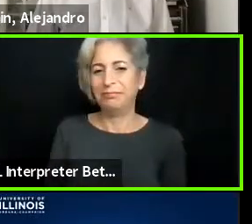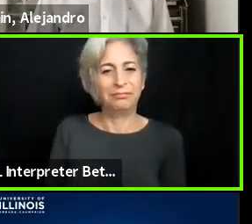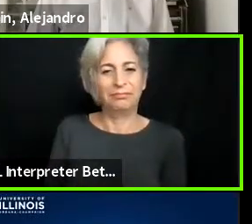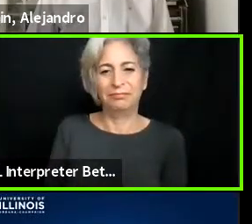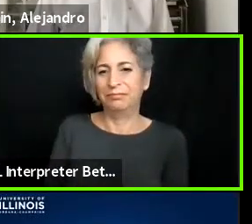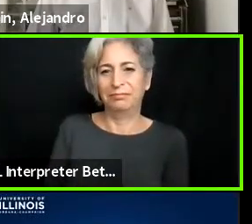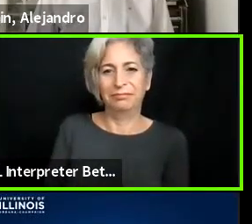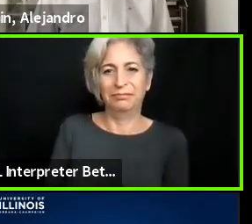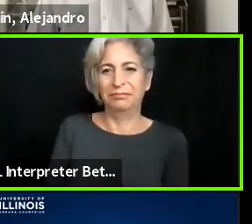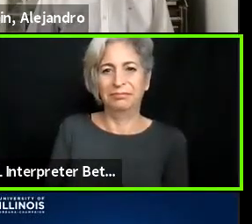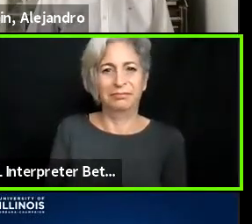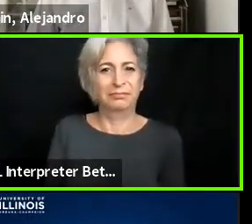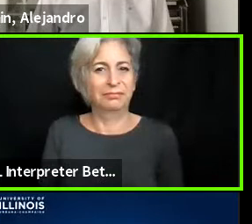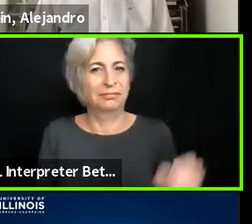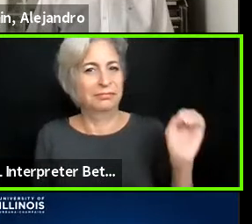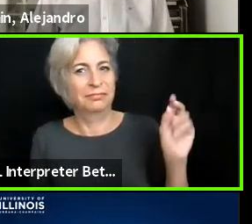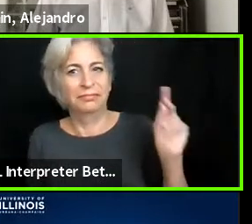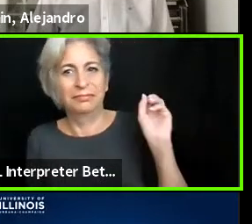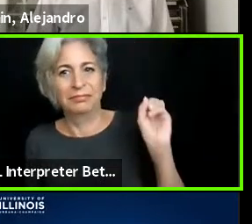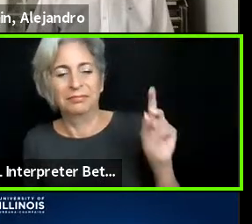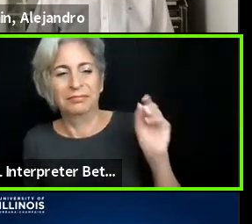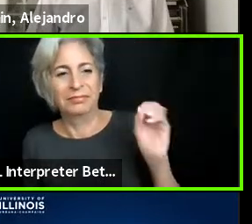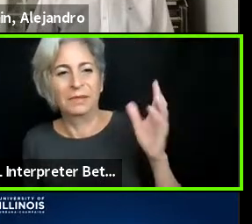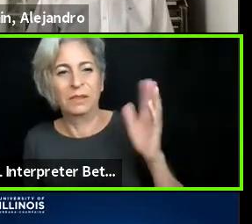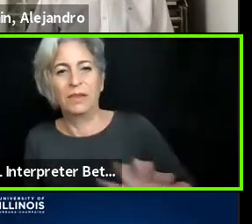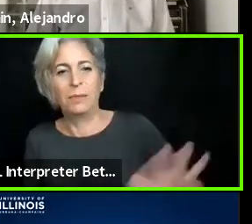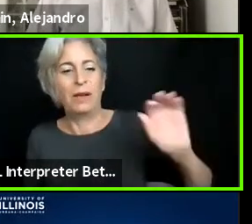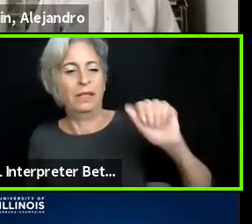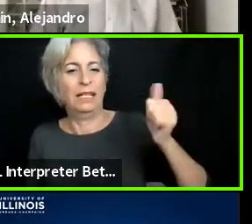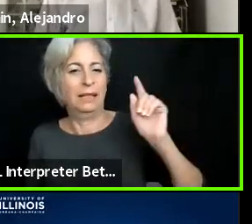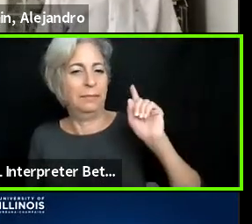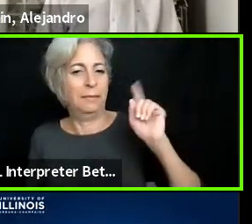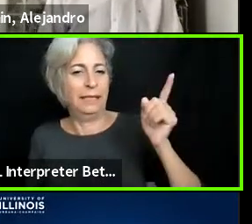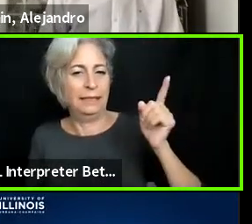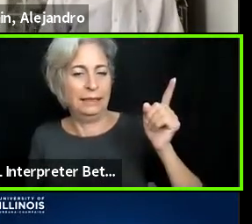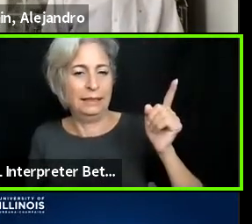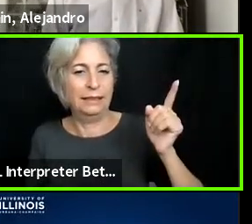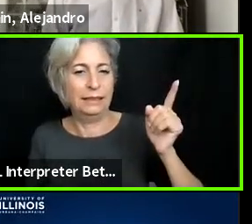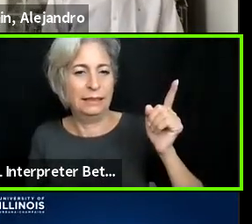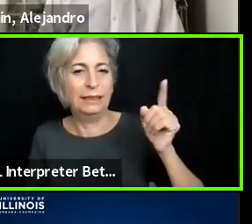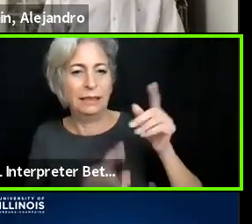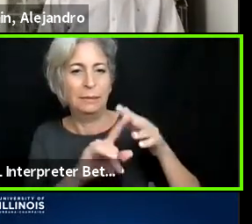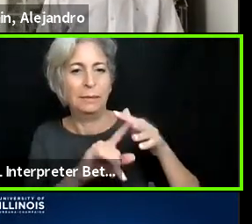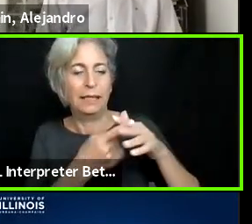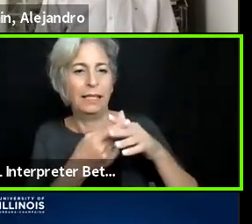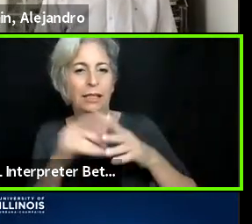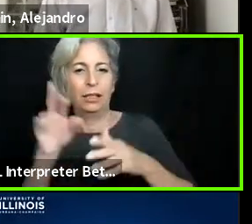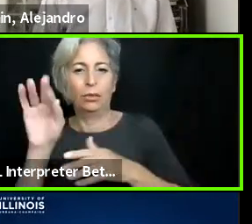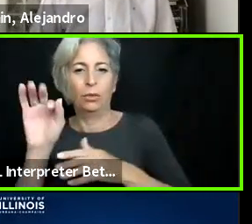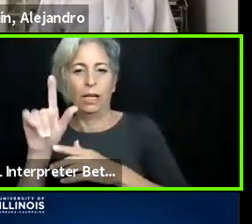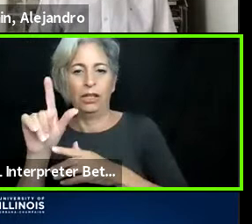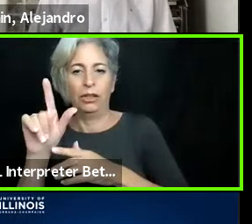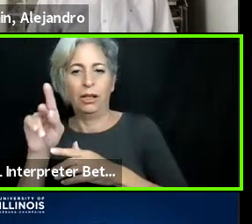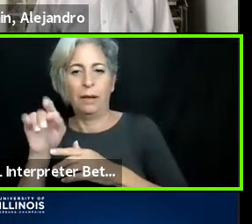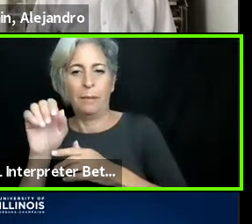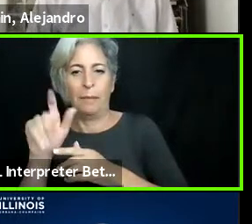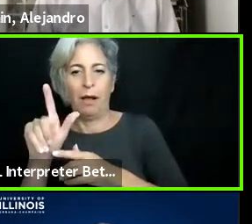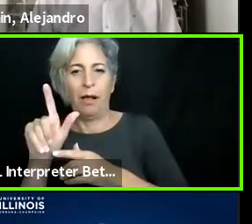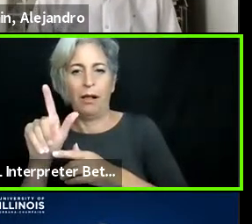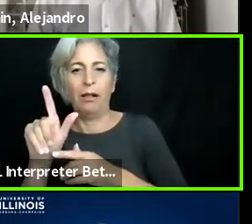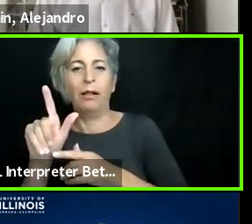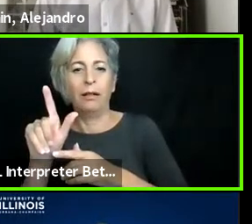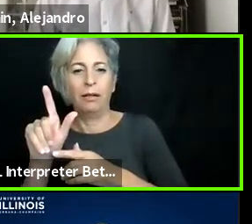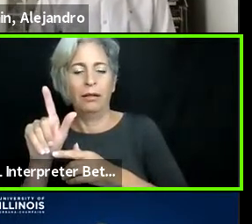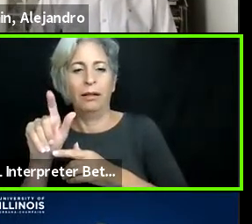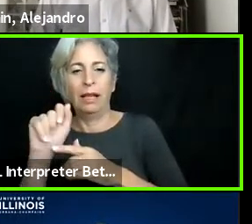Oh, gosh. Okay, so we've got about 10 minutes. At the very beginning, Rachel Paul from G3ICT